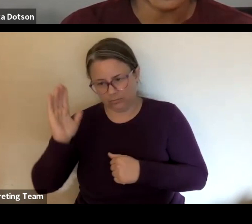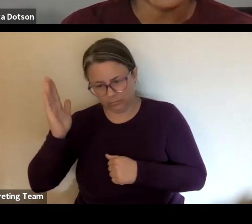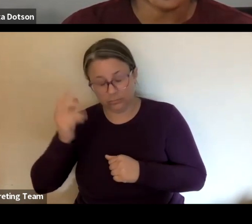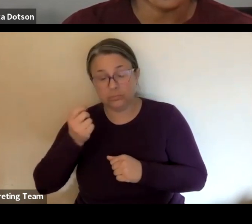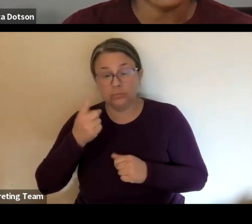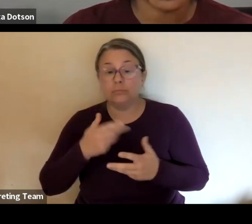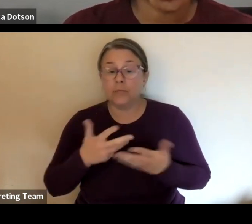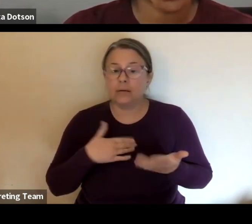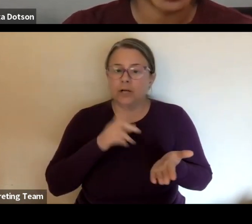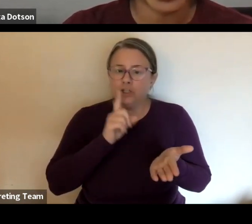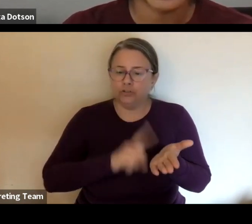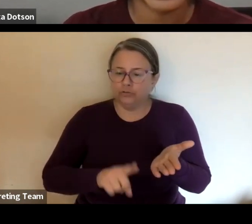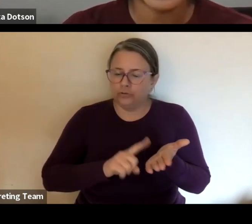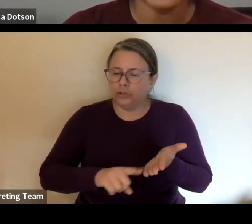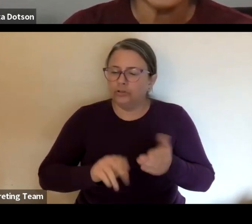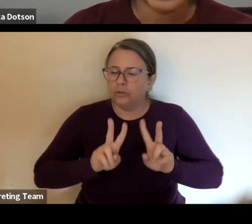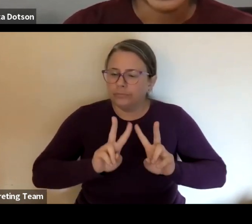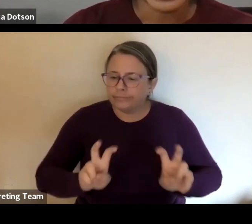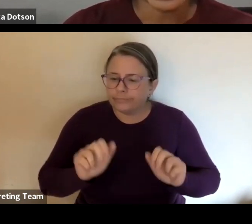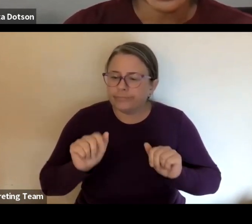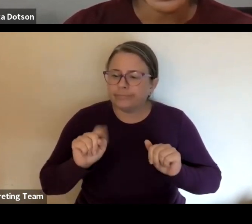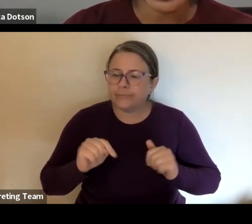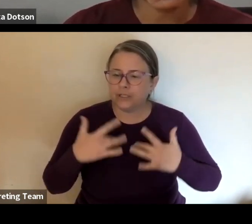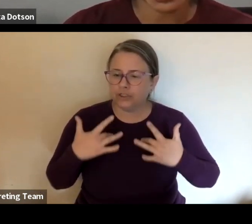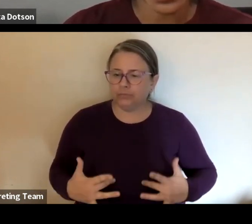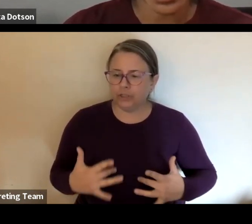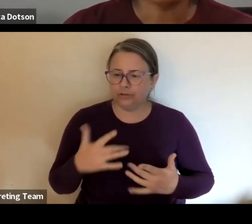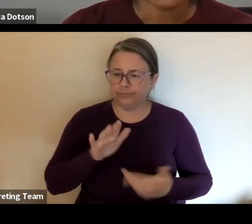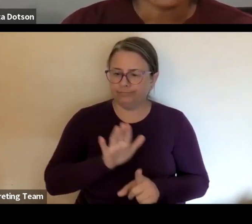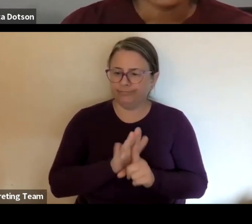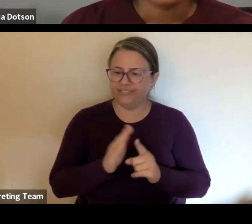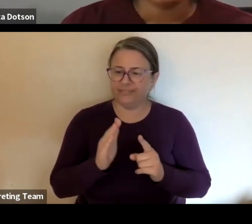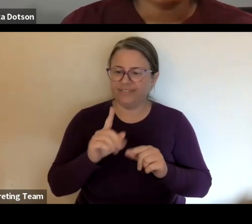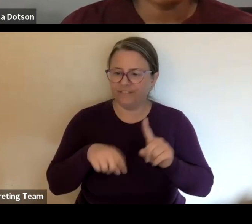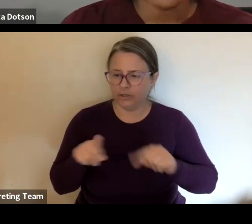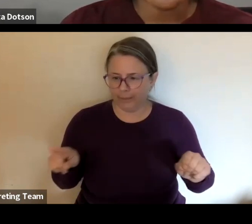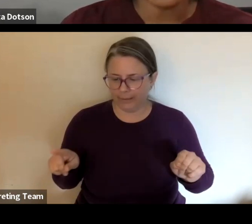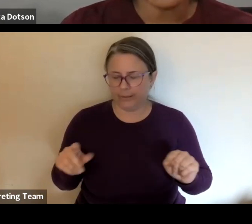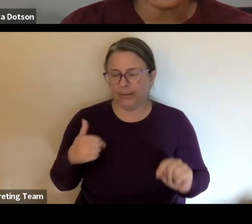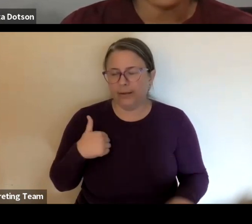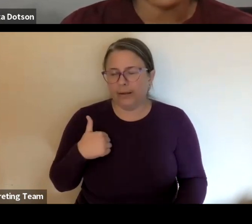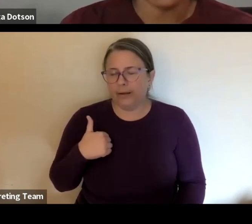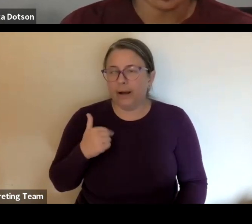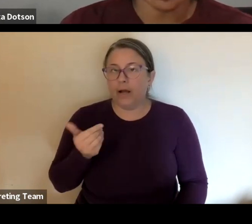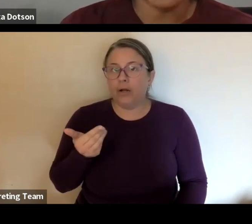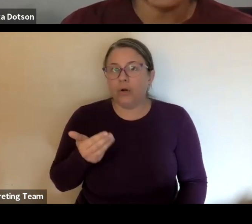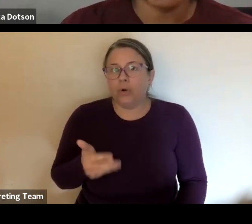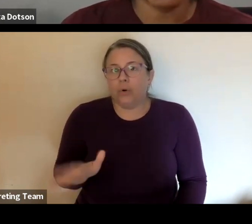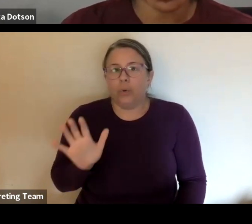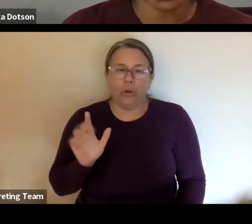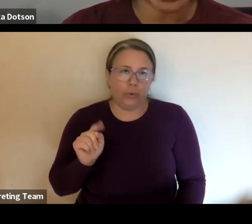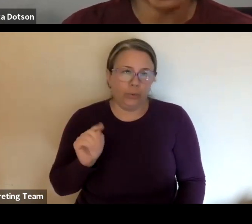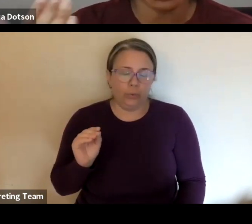depression. So without getting into a super long discussion about that,